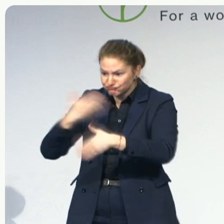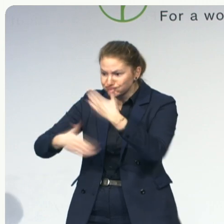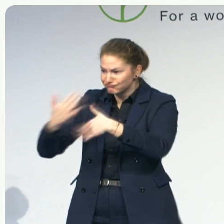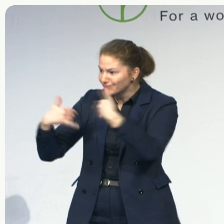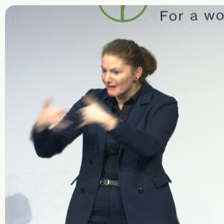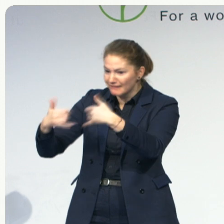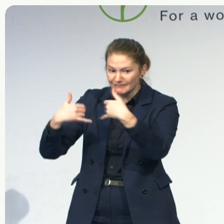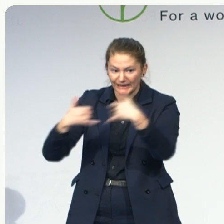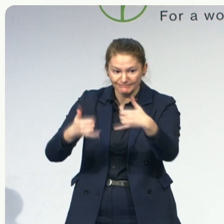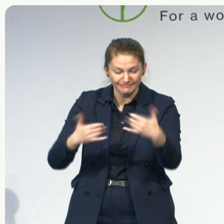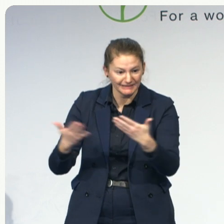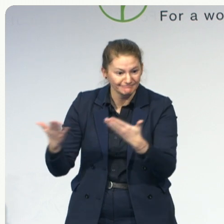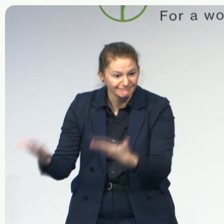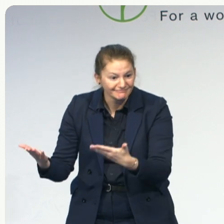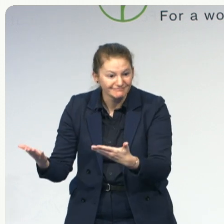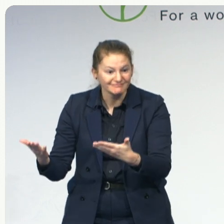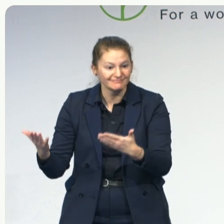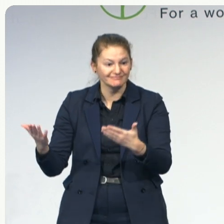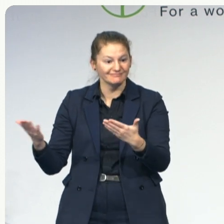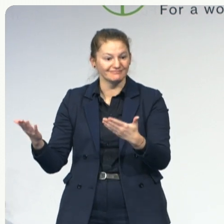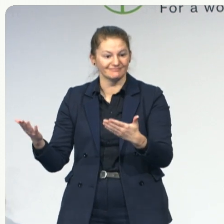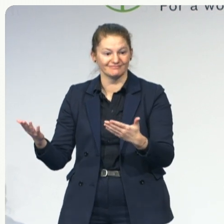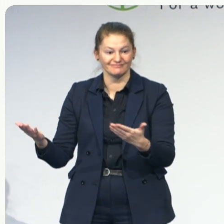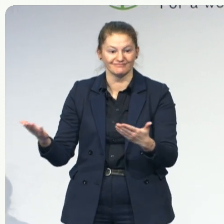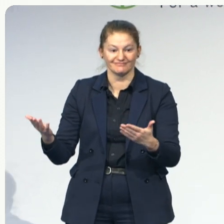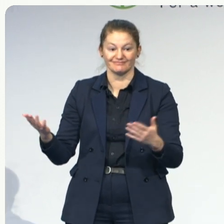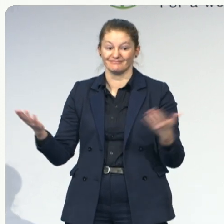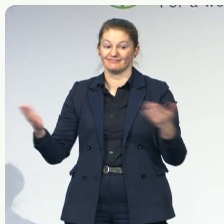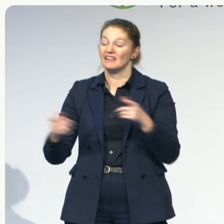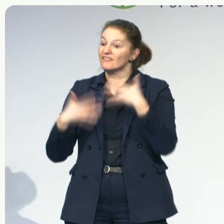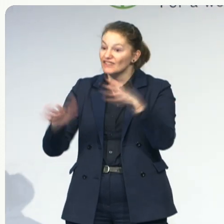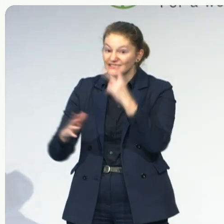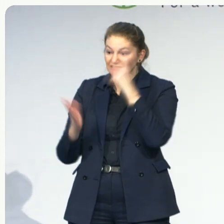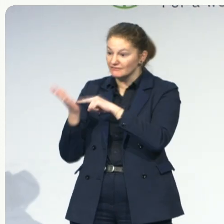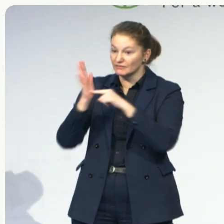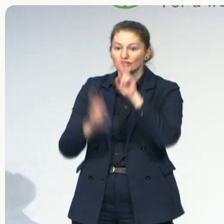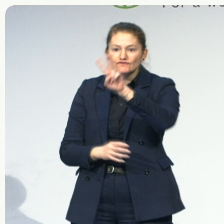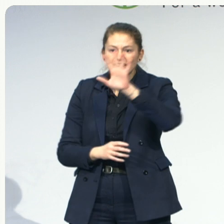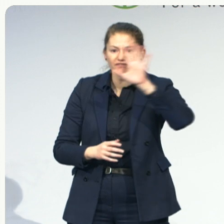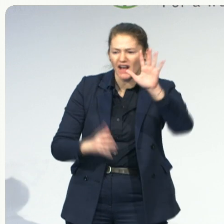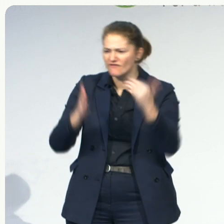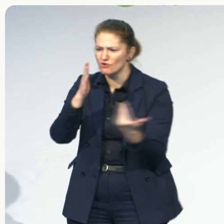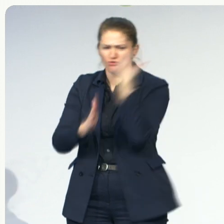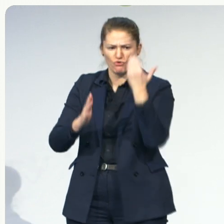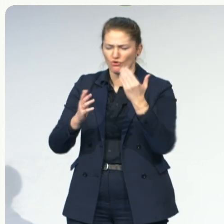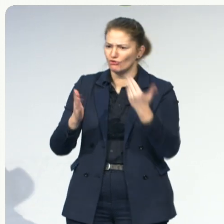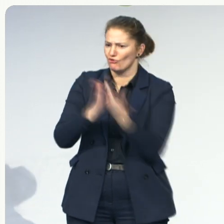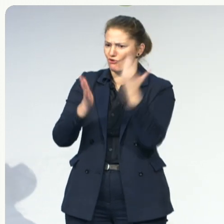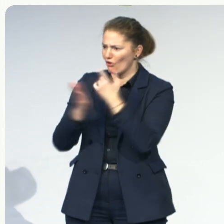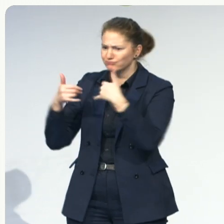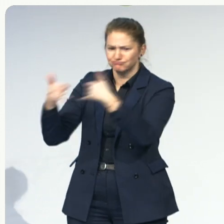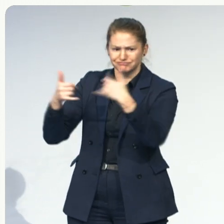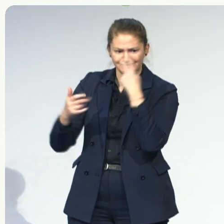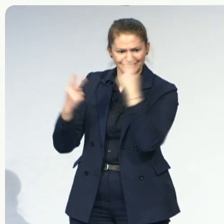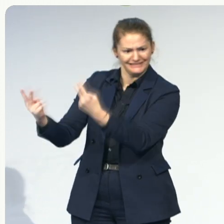25 wonderful innovations were presented to you. On one hand, we are very proud